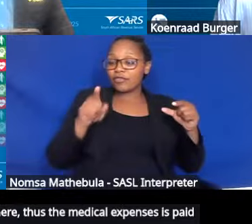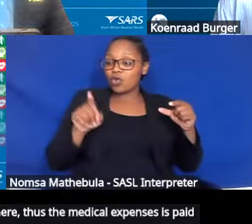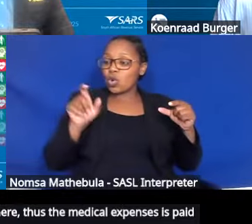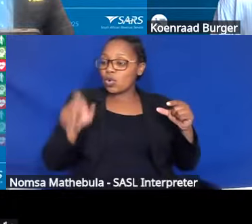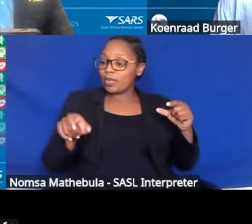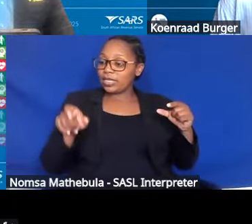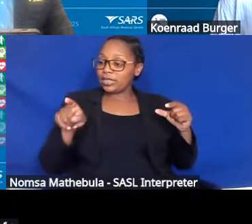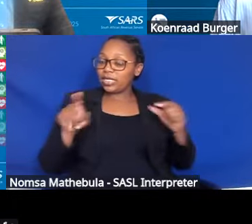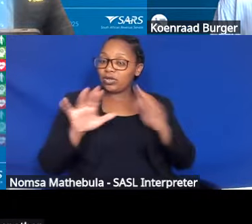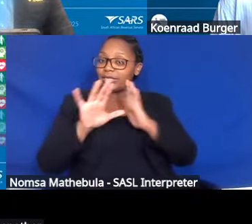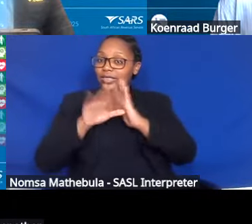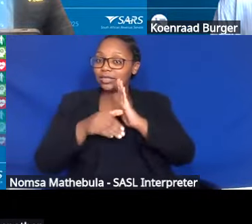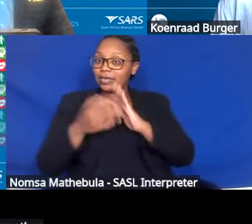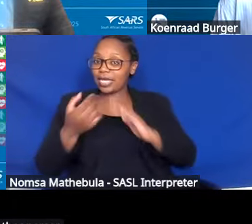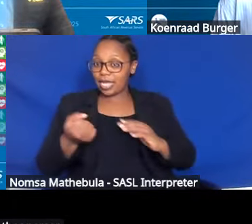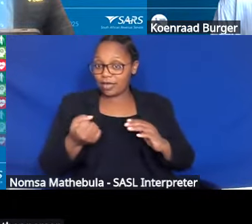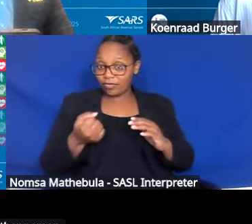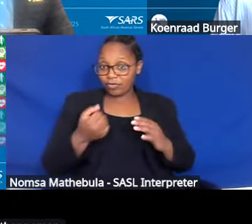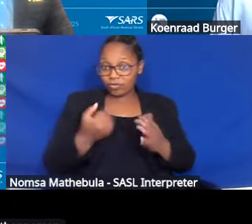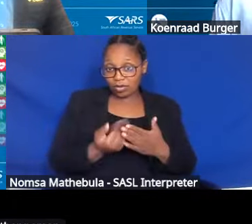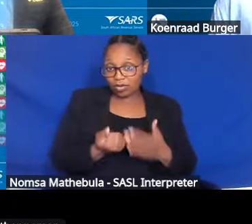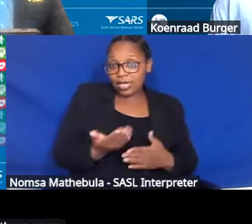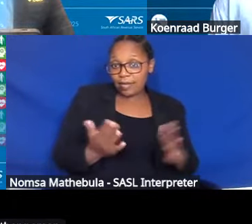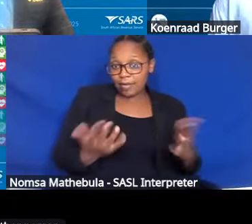another person. Kunrad?